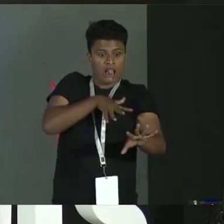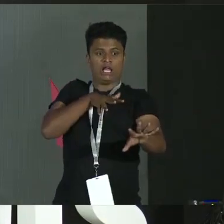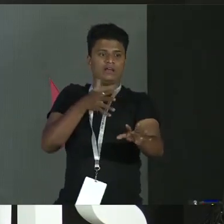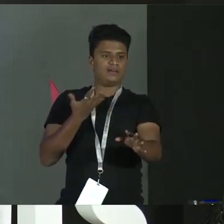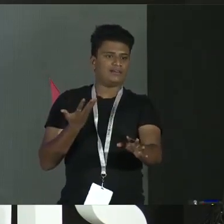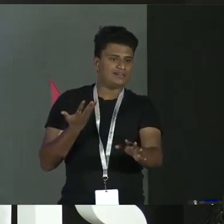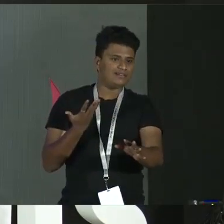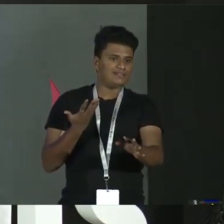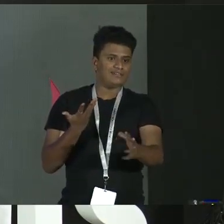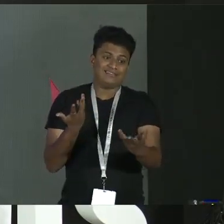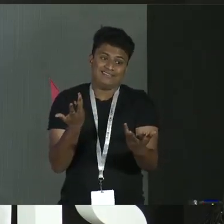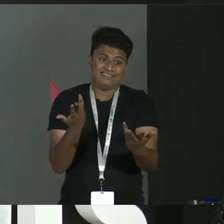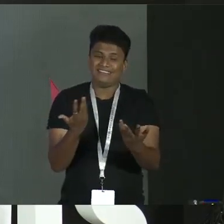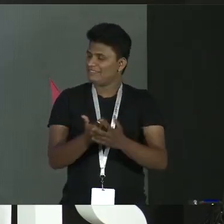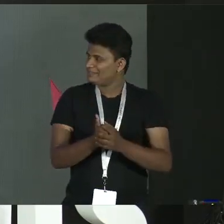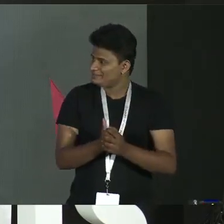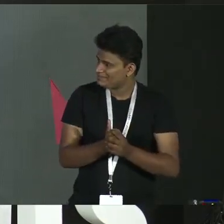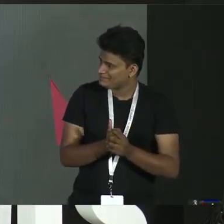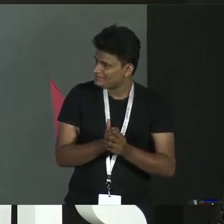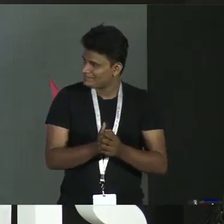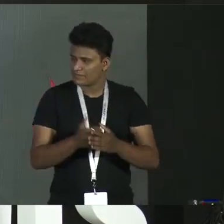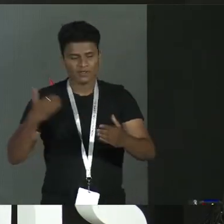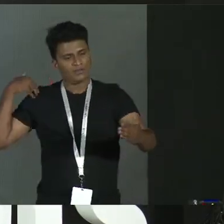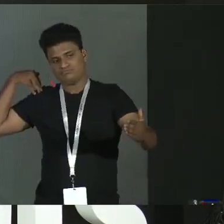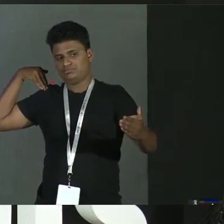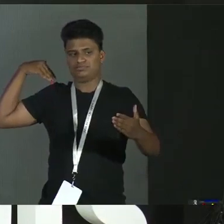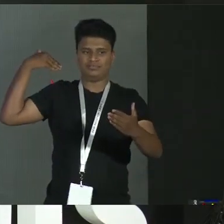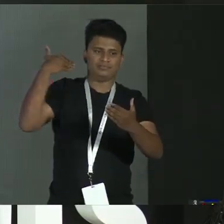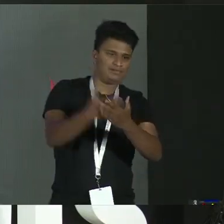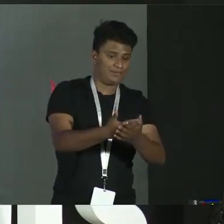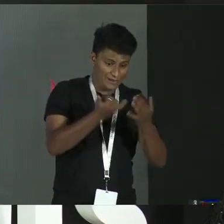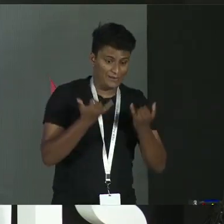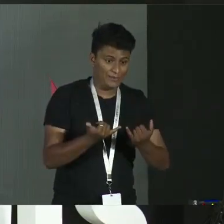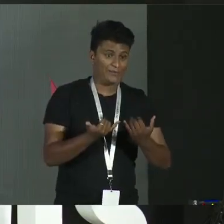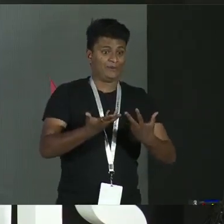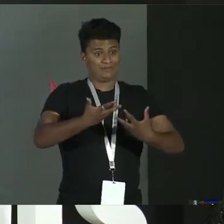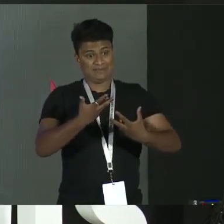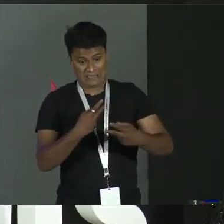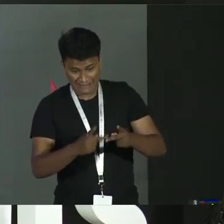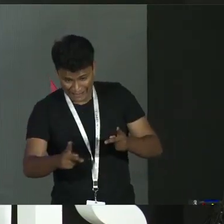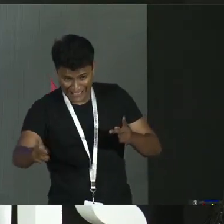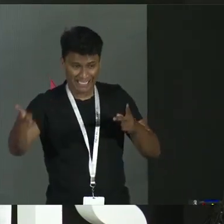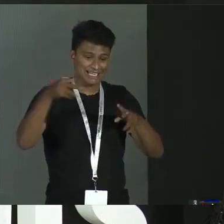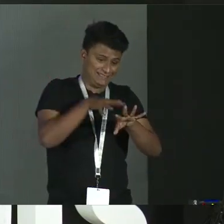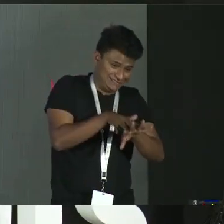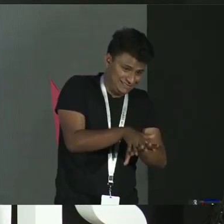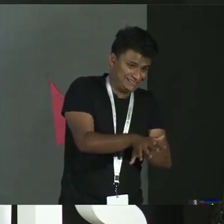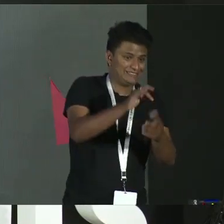We've come a long way since Helen's time. More and more communities celebrate diversity and